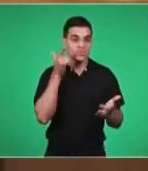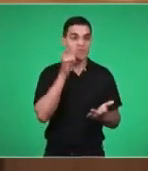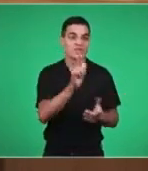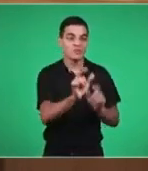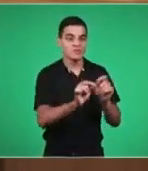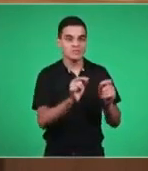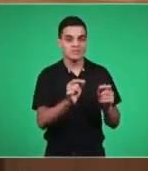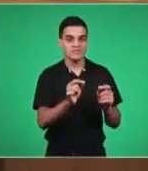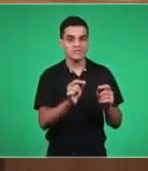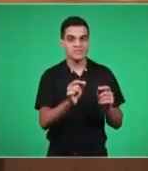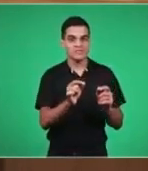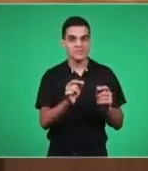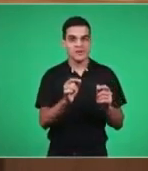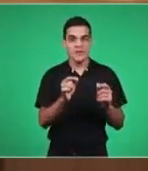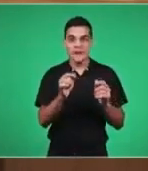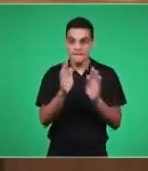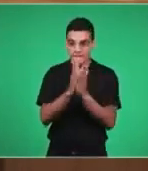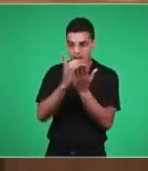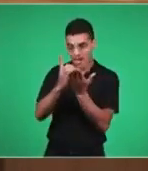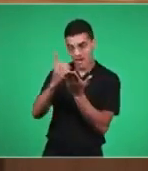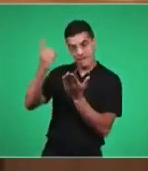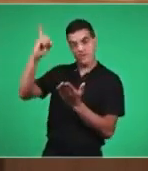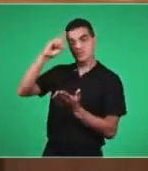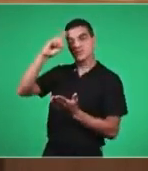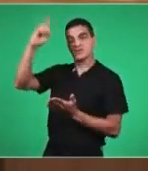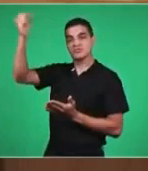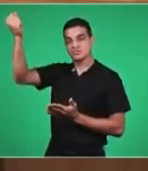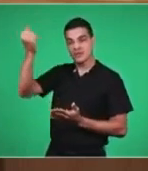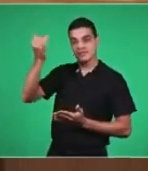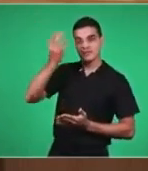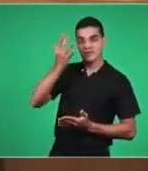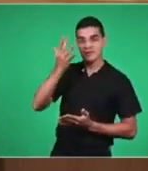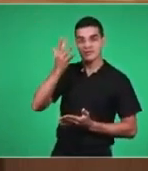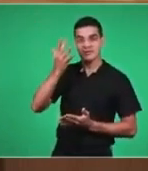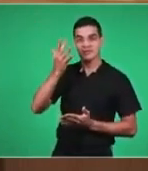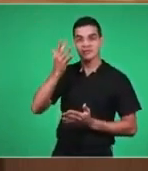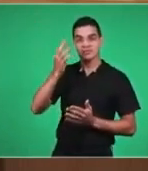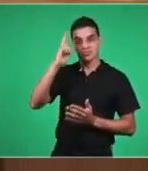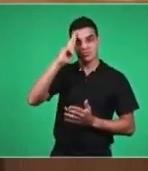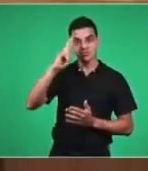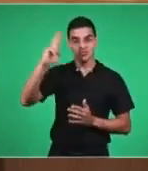My brethren, the revealed word, the living word,